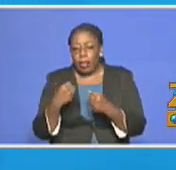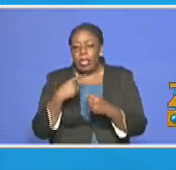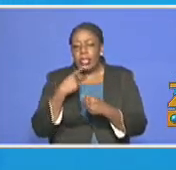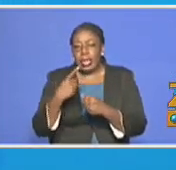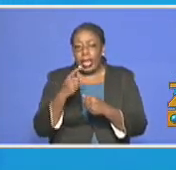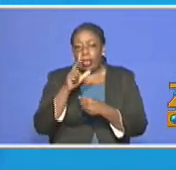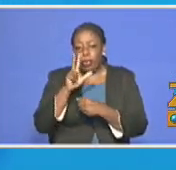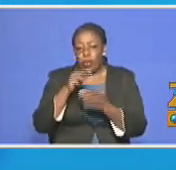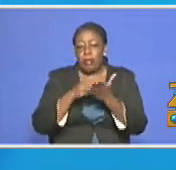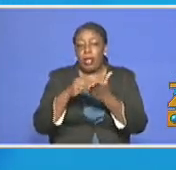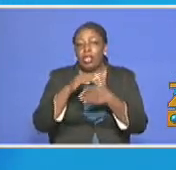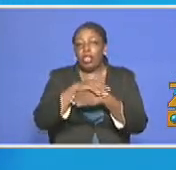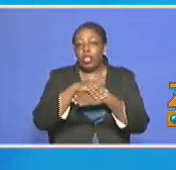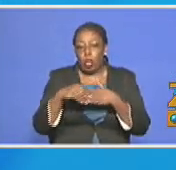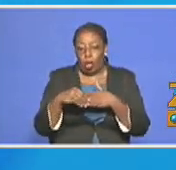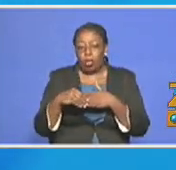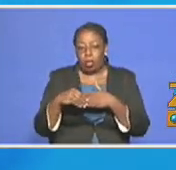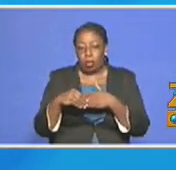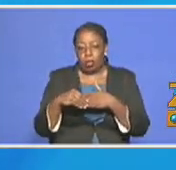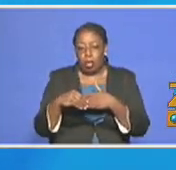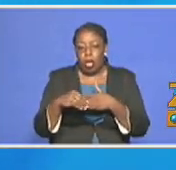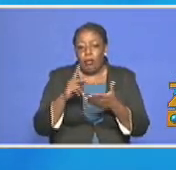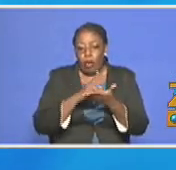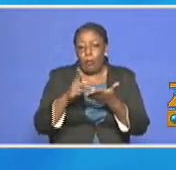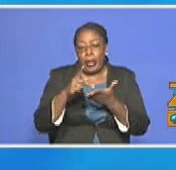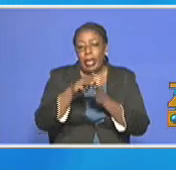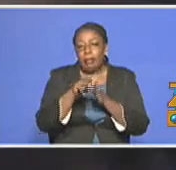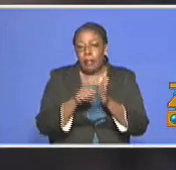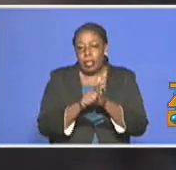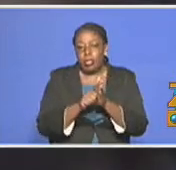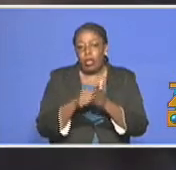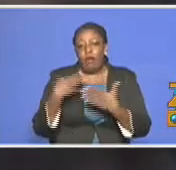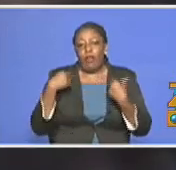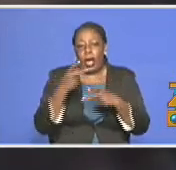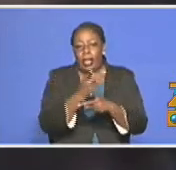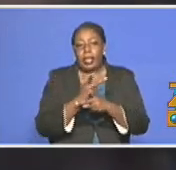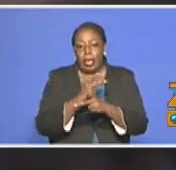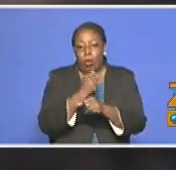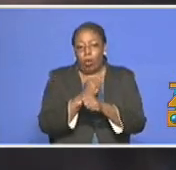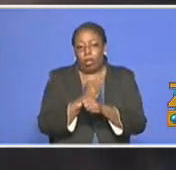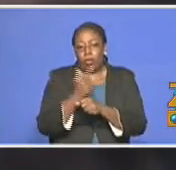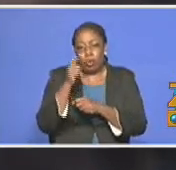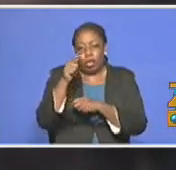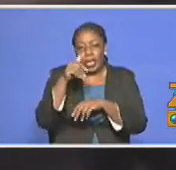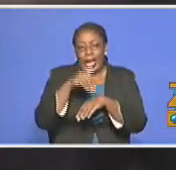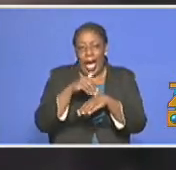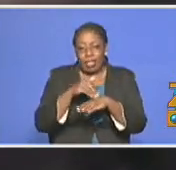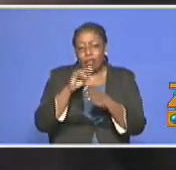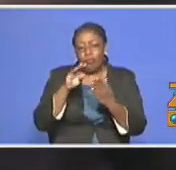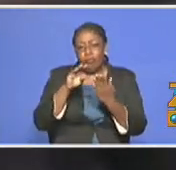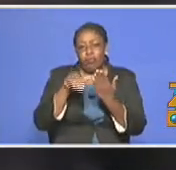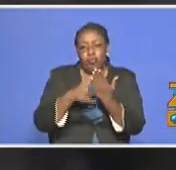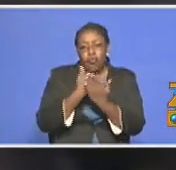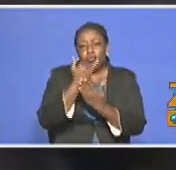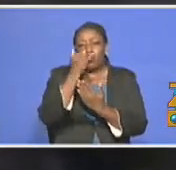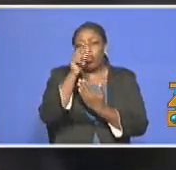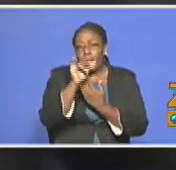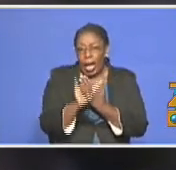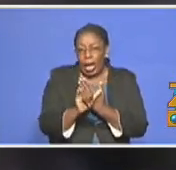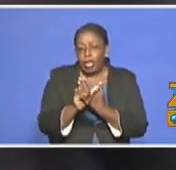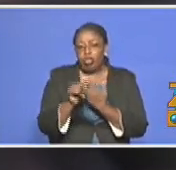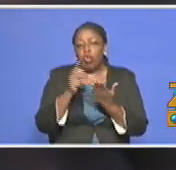million in the new budget to settle payments to healthcare workers. I'm looking in July to be able to